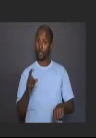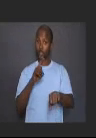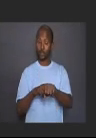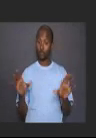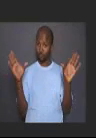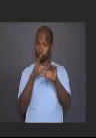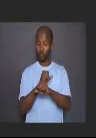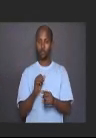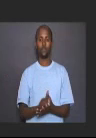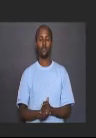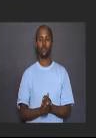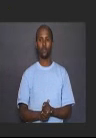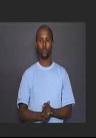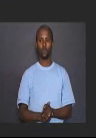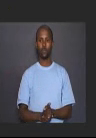Time's up.